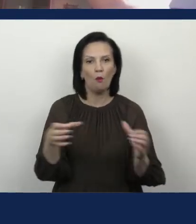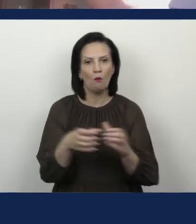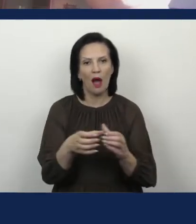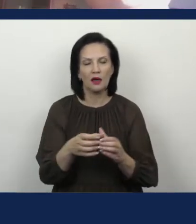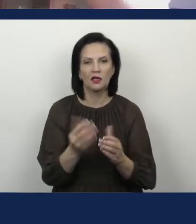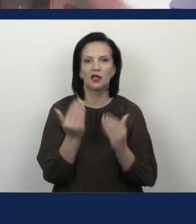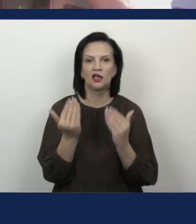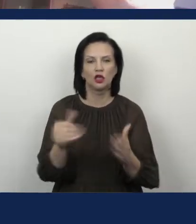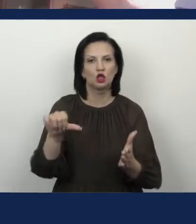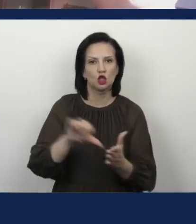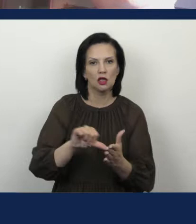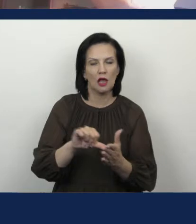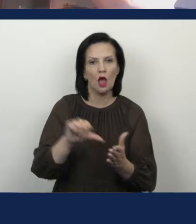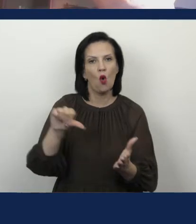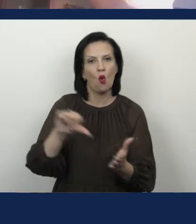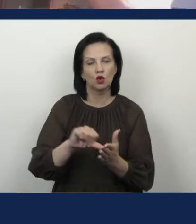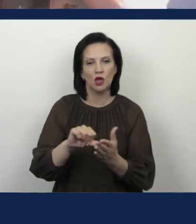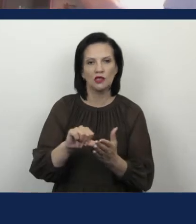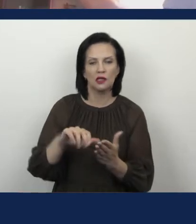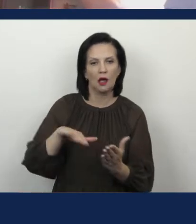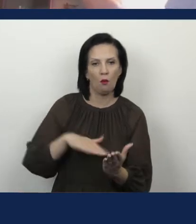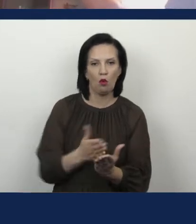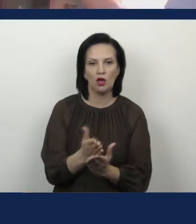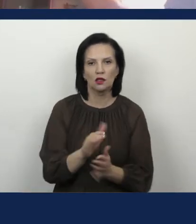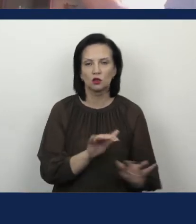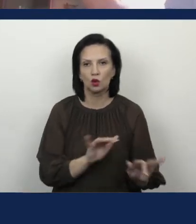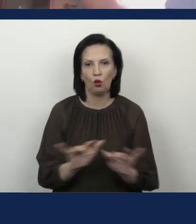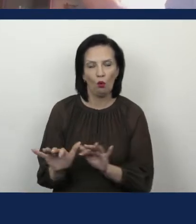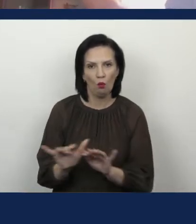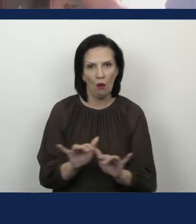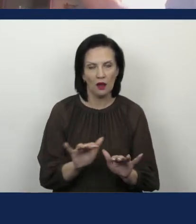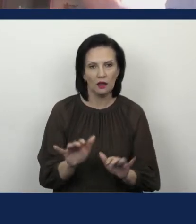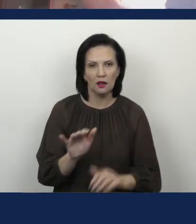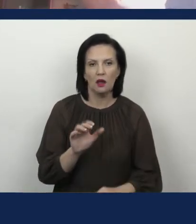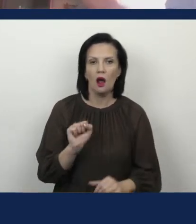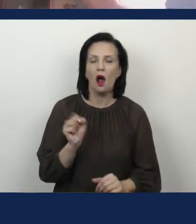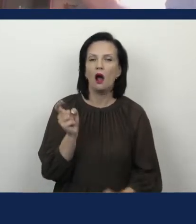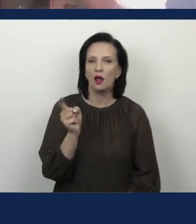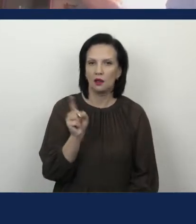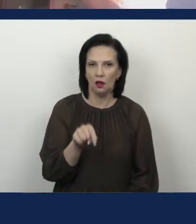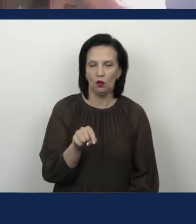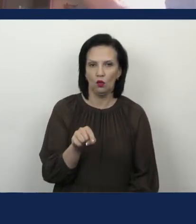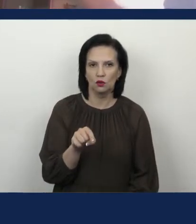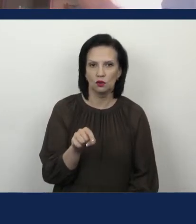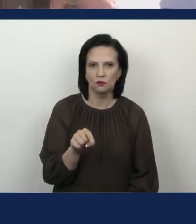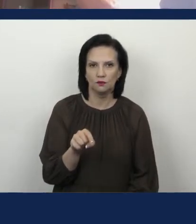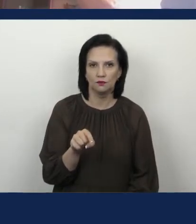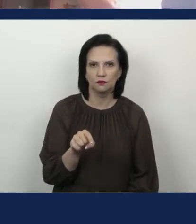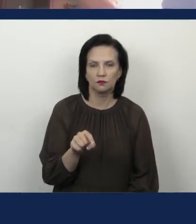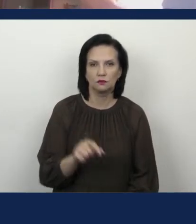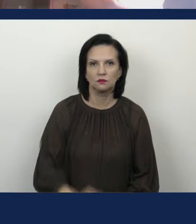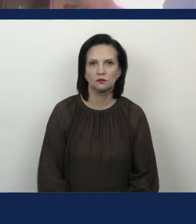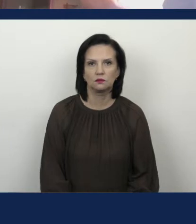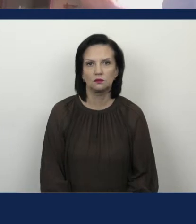political campaign participant, and as well as the ideas, goals, or